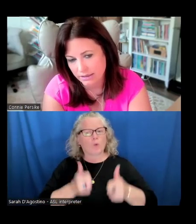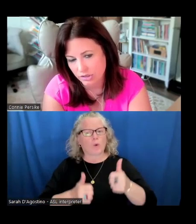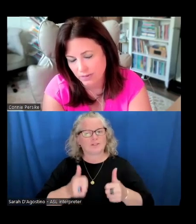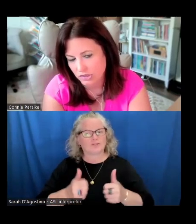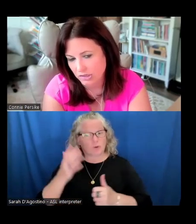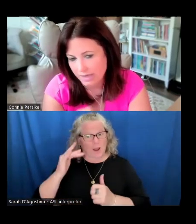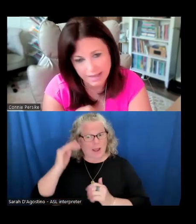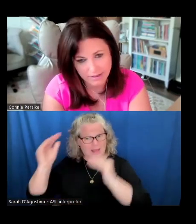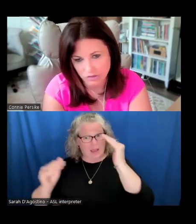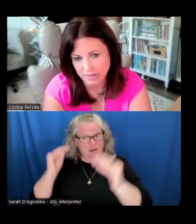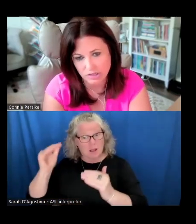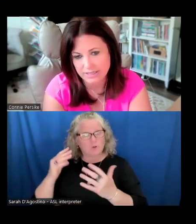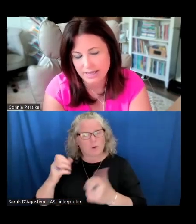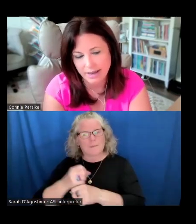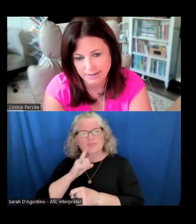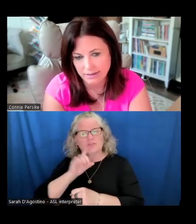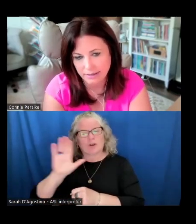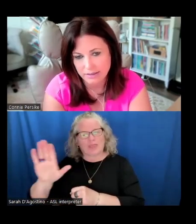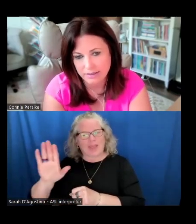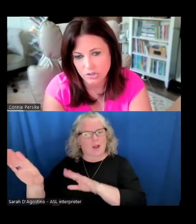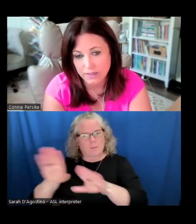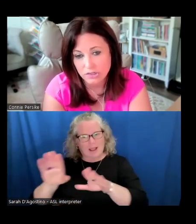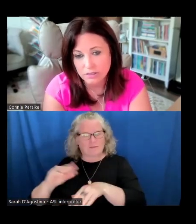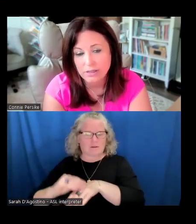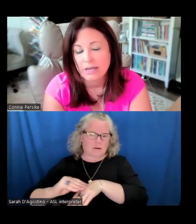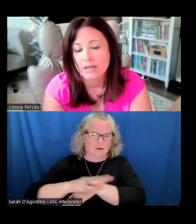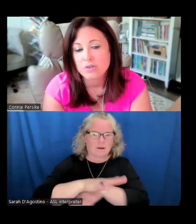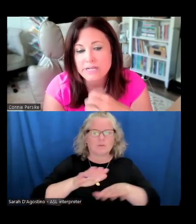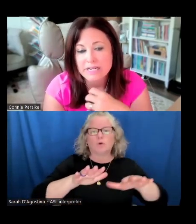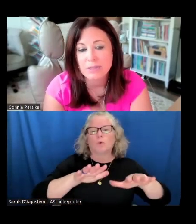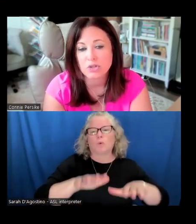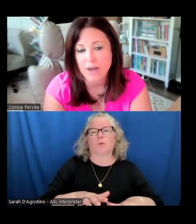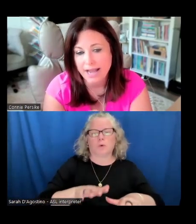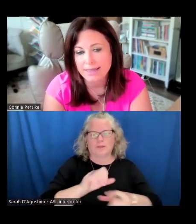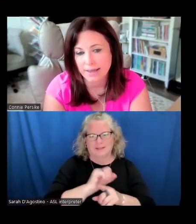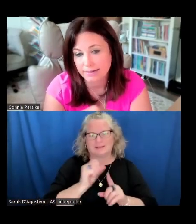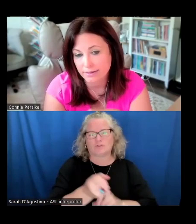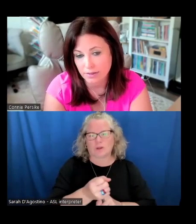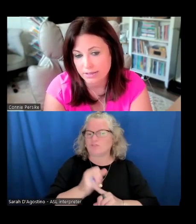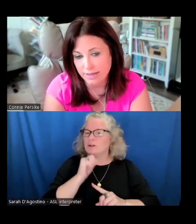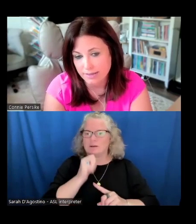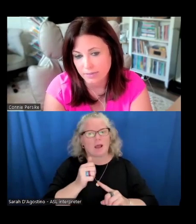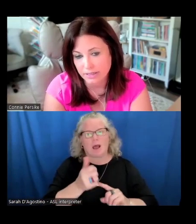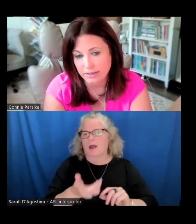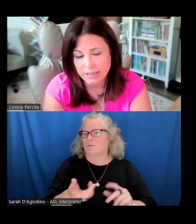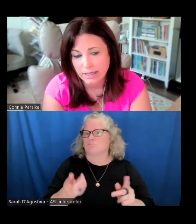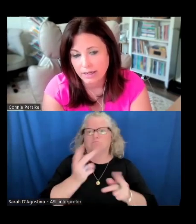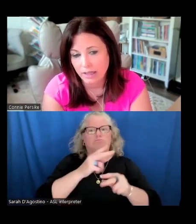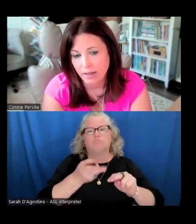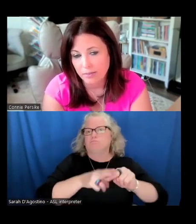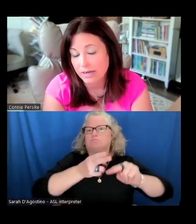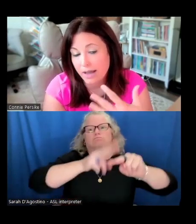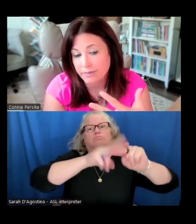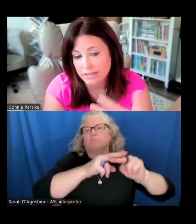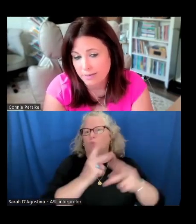de-escalate the situation, not the strategies that escalate the situation. So we need to be tracking that in our assessment. And oftentimes I